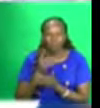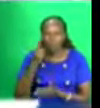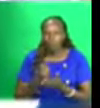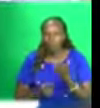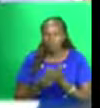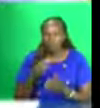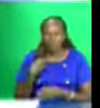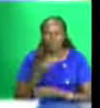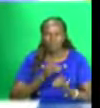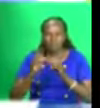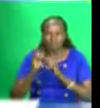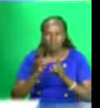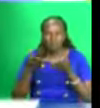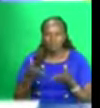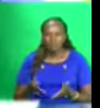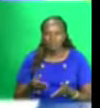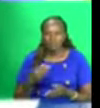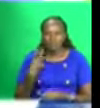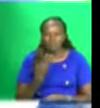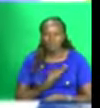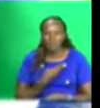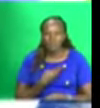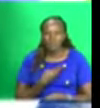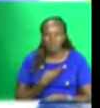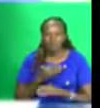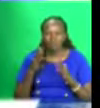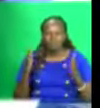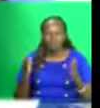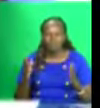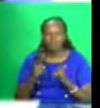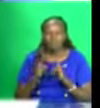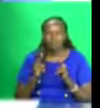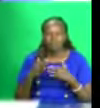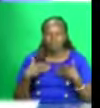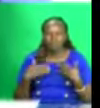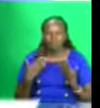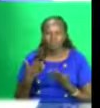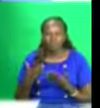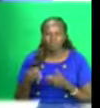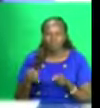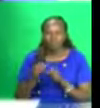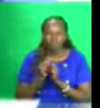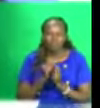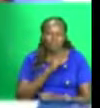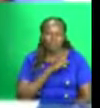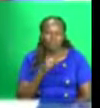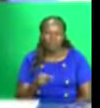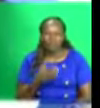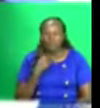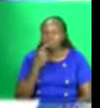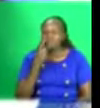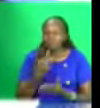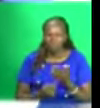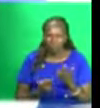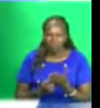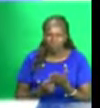we are discussing today. So we are very grateful to the governor and his team for that. That is not to say that in Kilifi